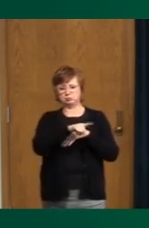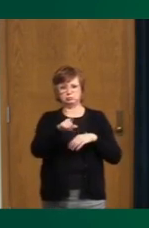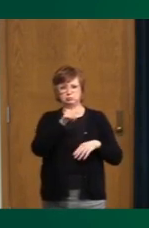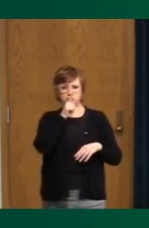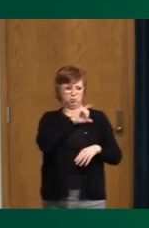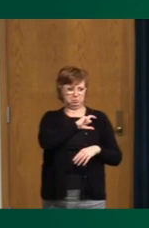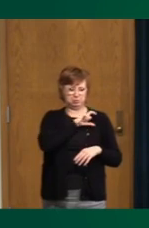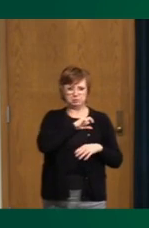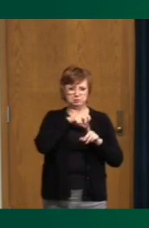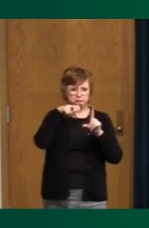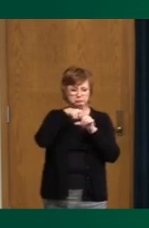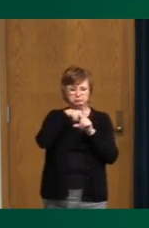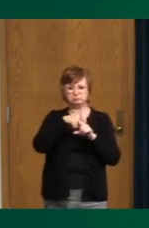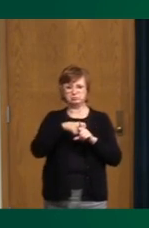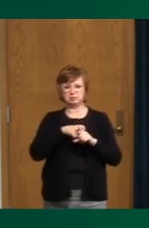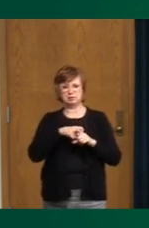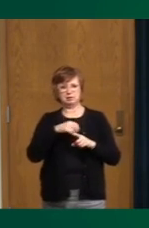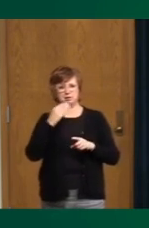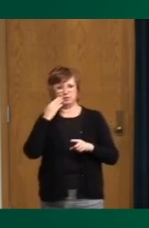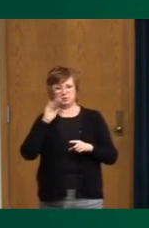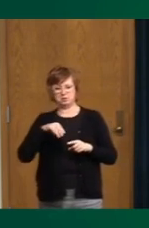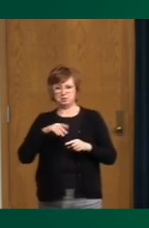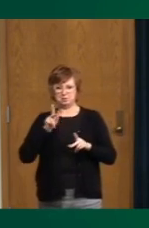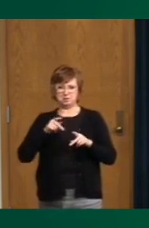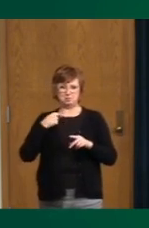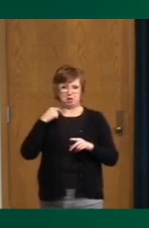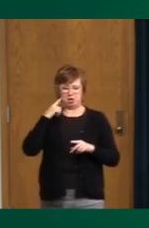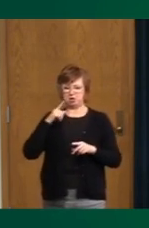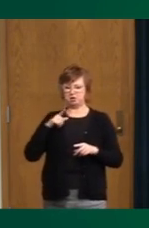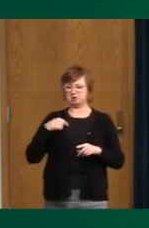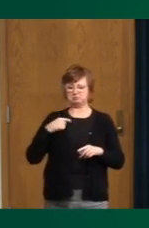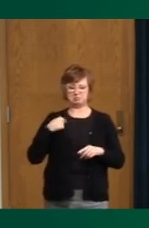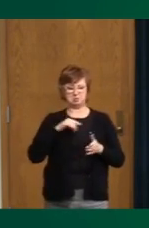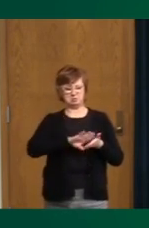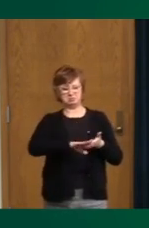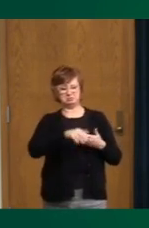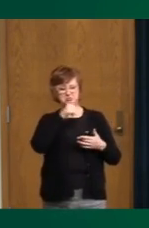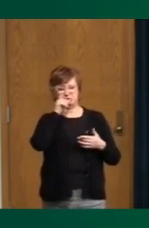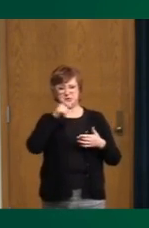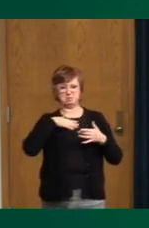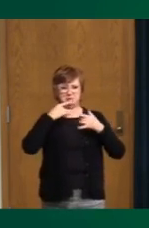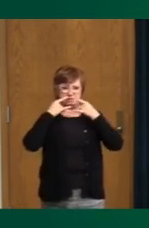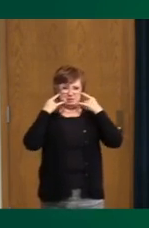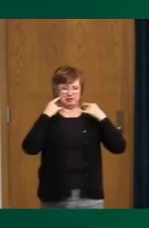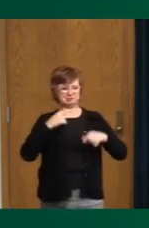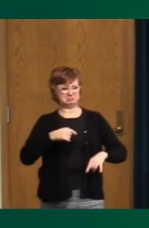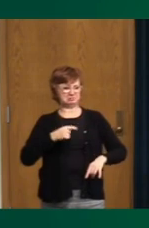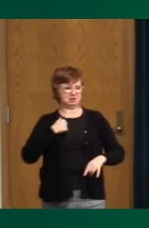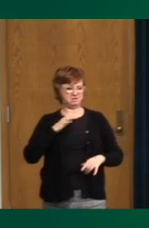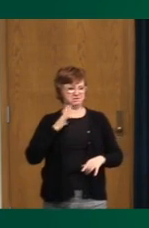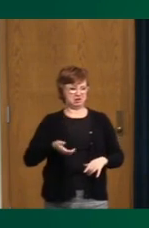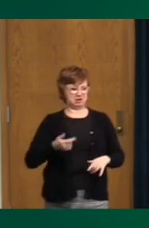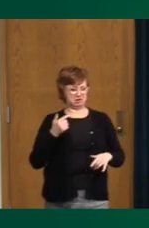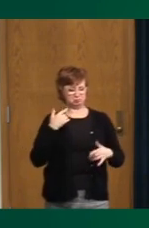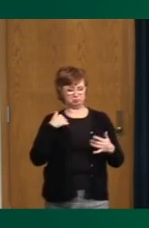people take it as a source of pride that they're not wearing masks. They're out there saying, we don't want to wear masks. And you're doing fines and stuff for large gatherings,